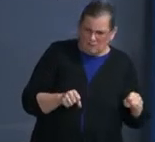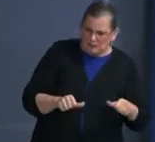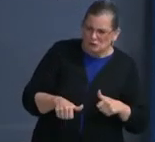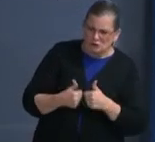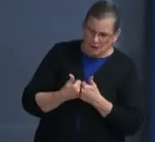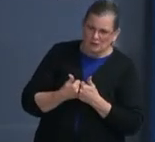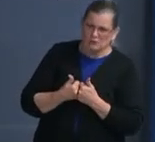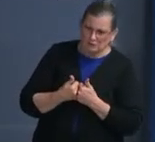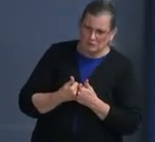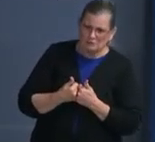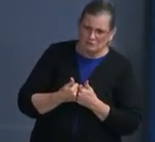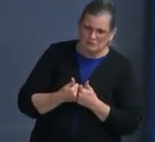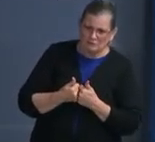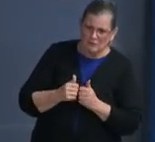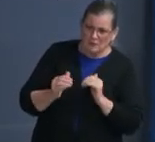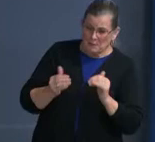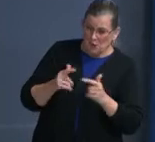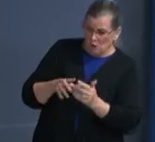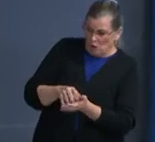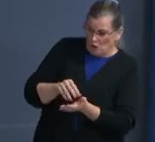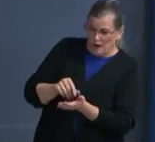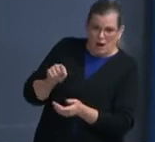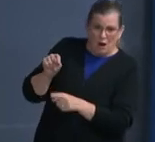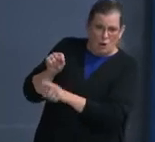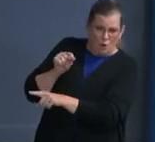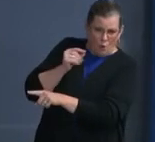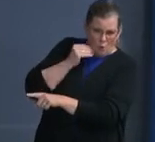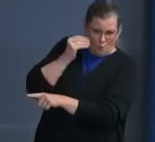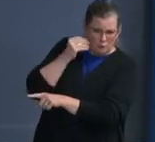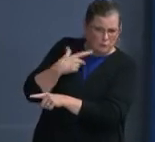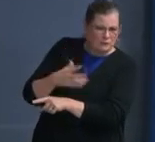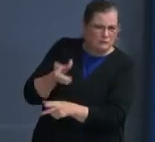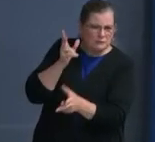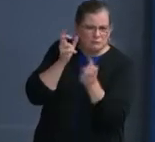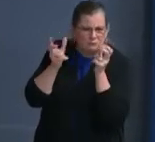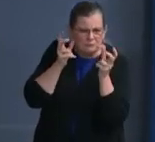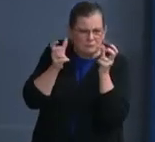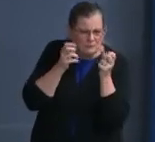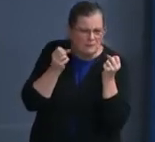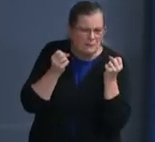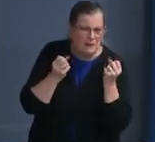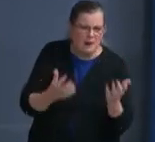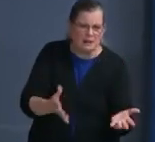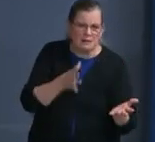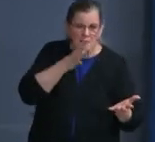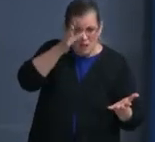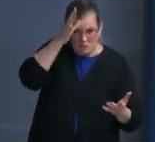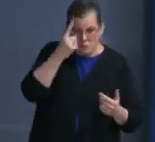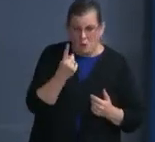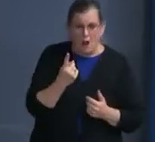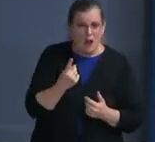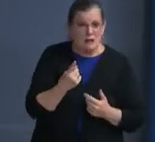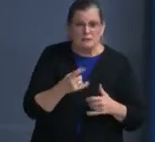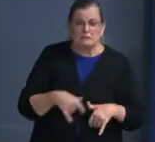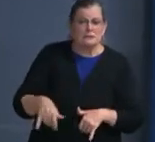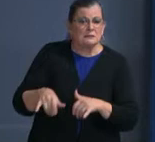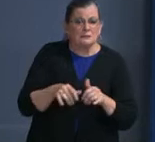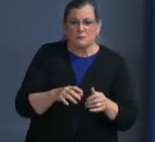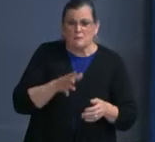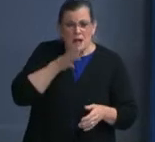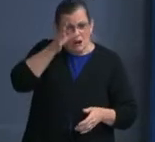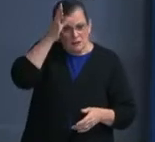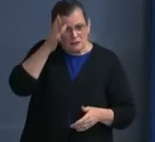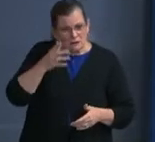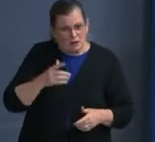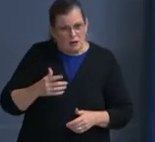at home. However, we did hear from a number of parents. One of the challenges is for parents and guardians to